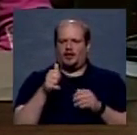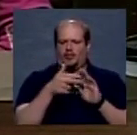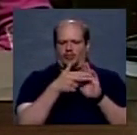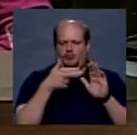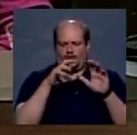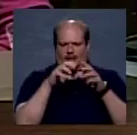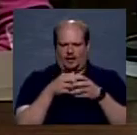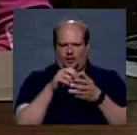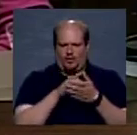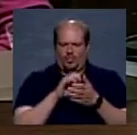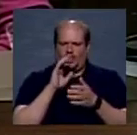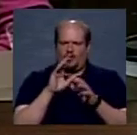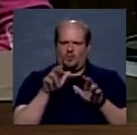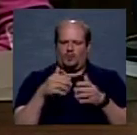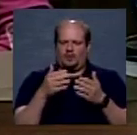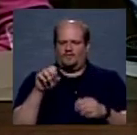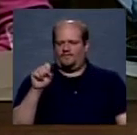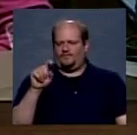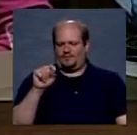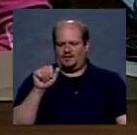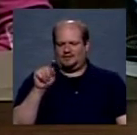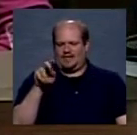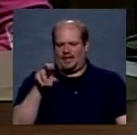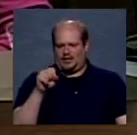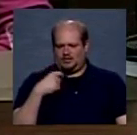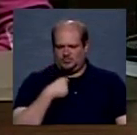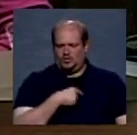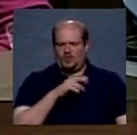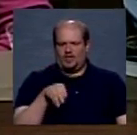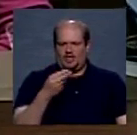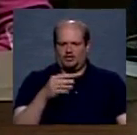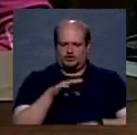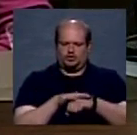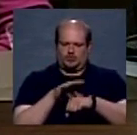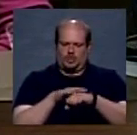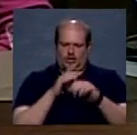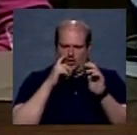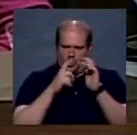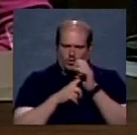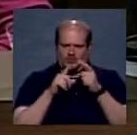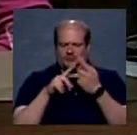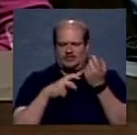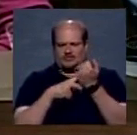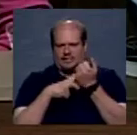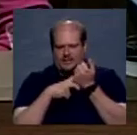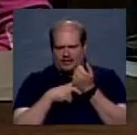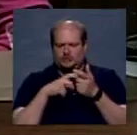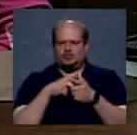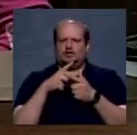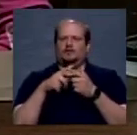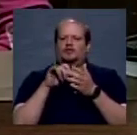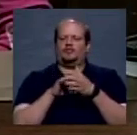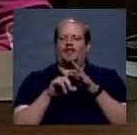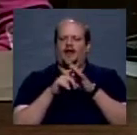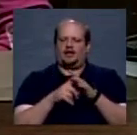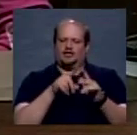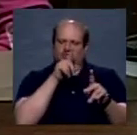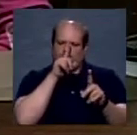category that gives sort of a status. Here's what we've done. We've issued a notice or we've issued a citation. And in that initial